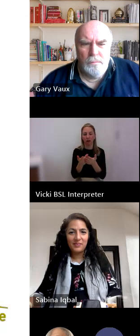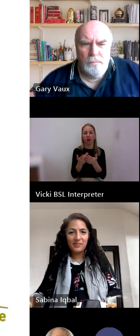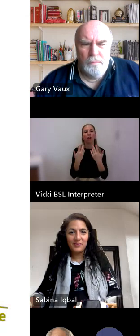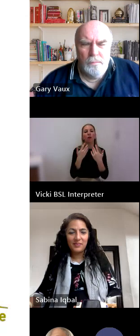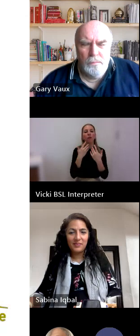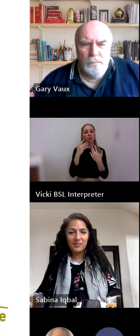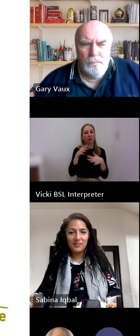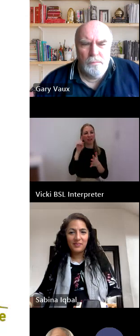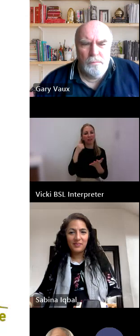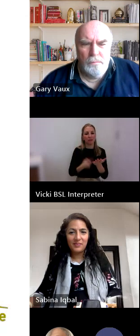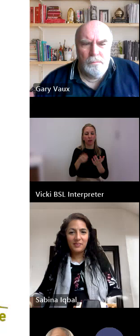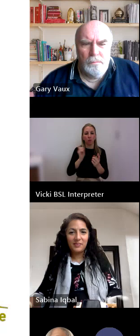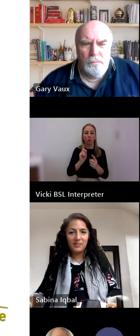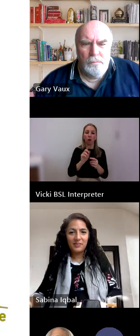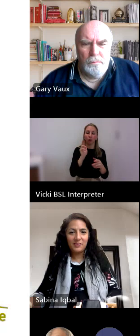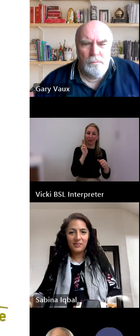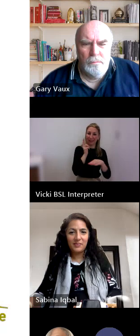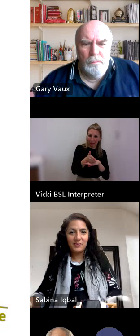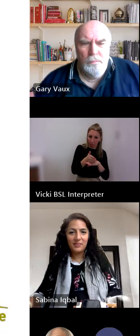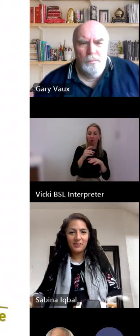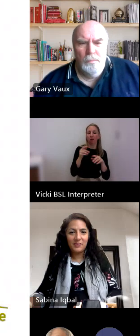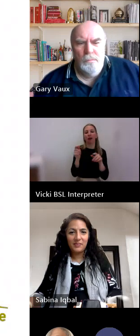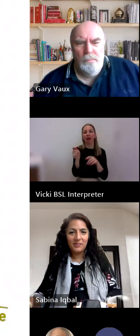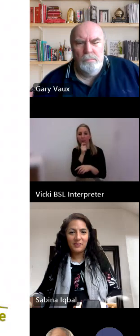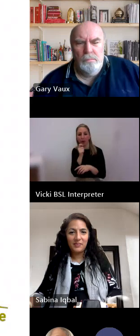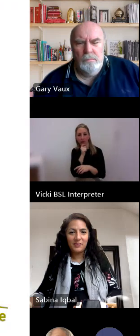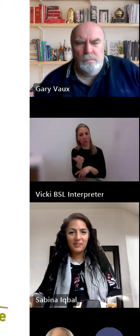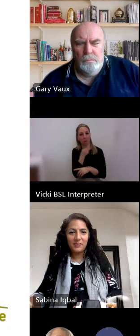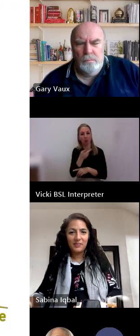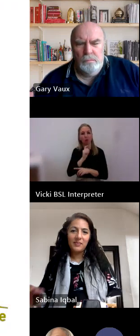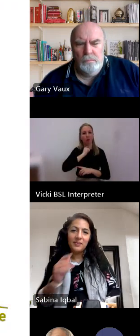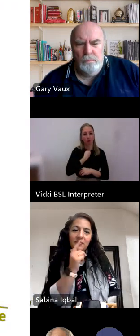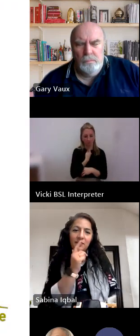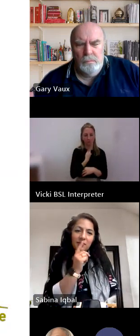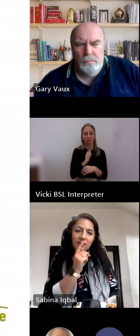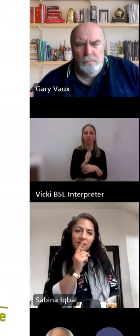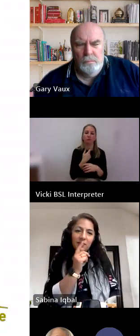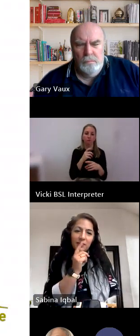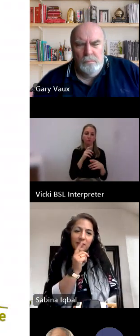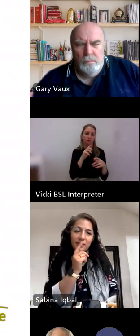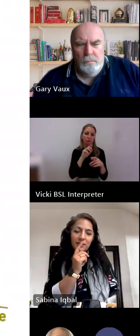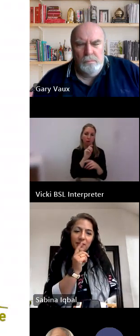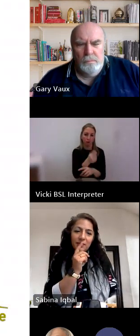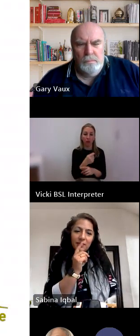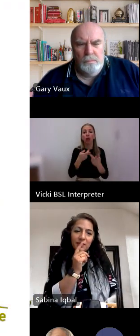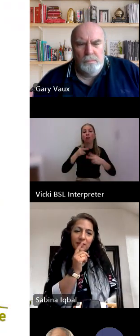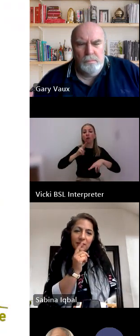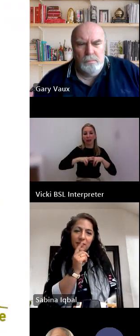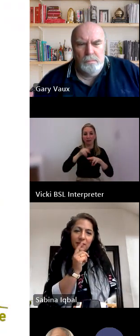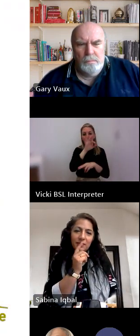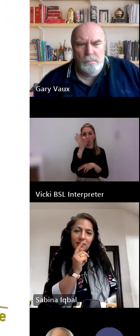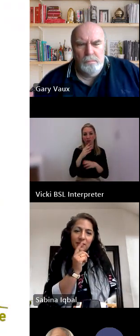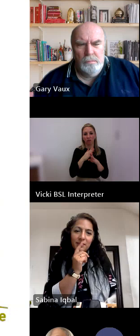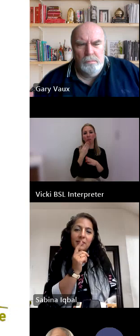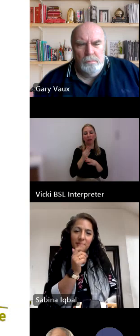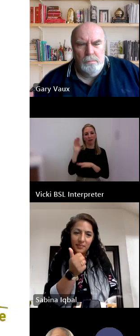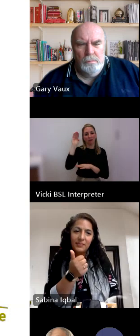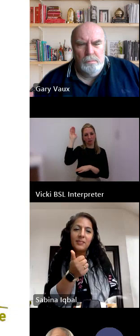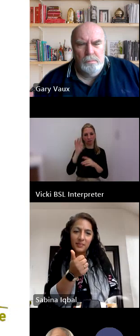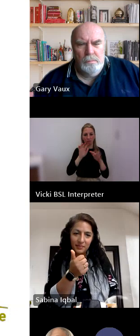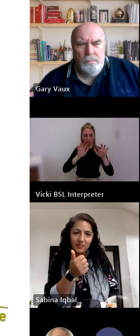and microphones. So what we are requesting is if you do have a question, if you pop it in the chat,